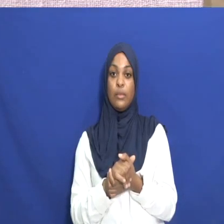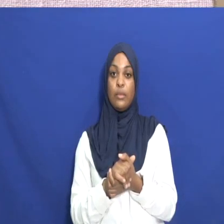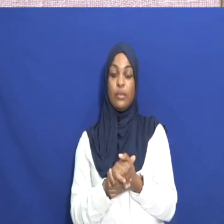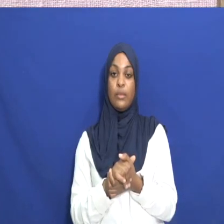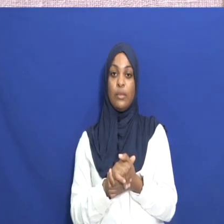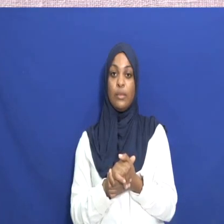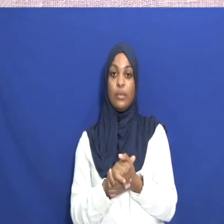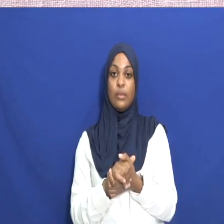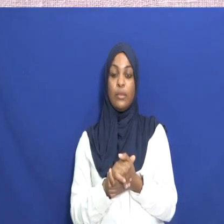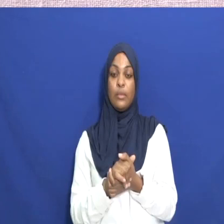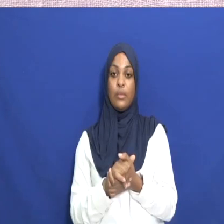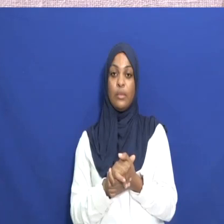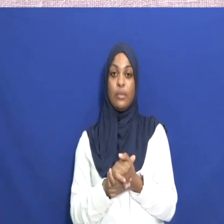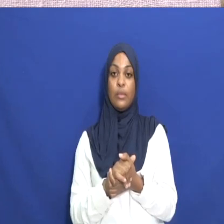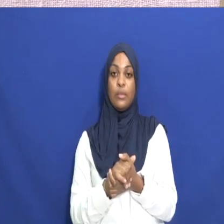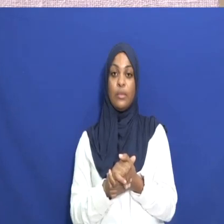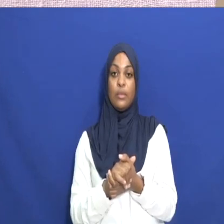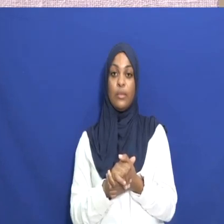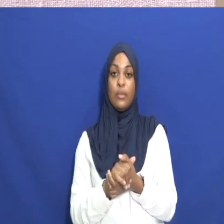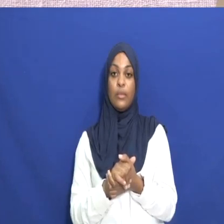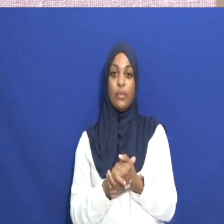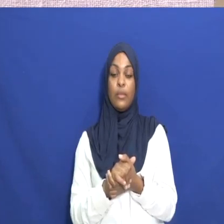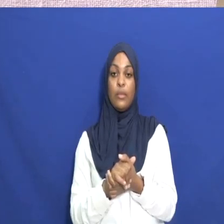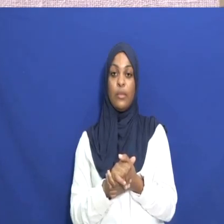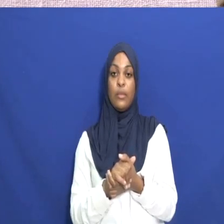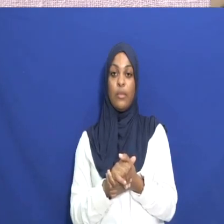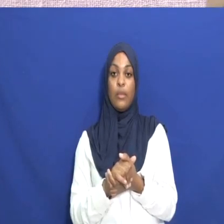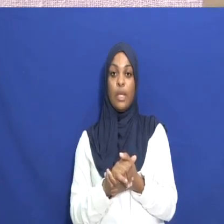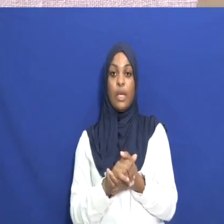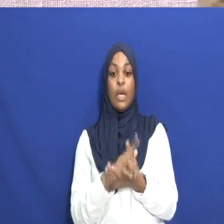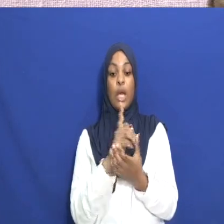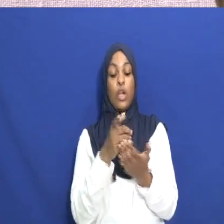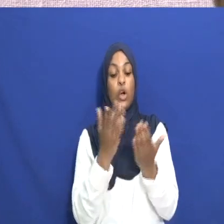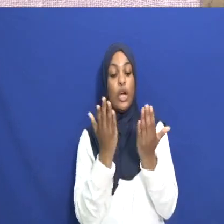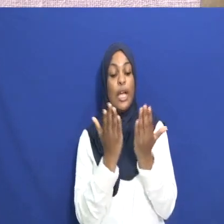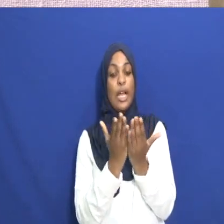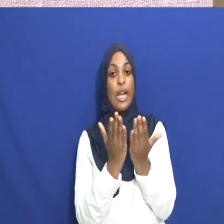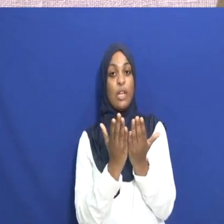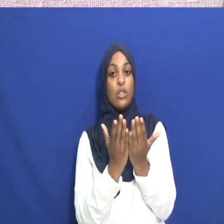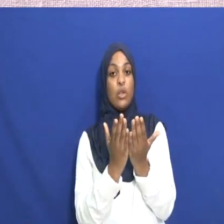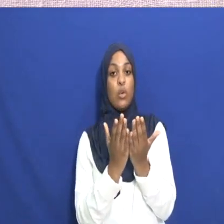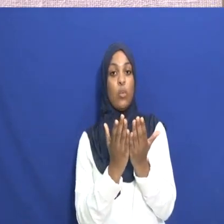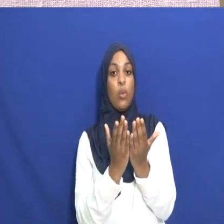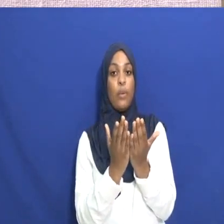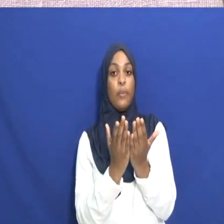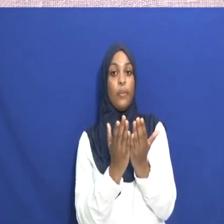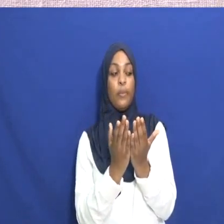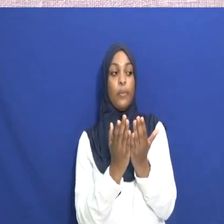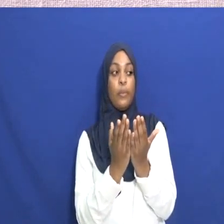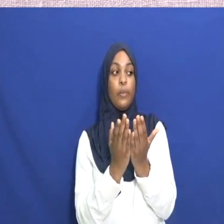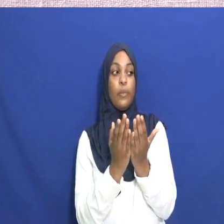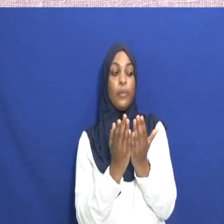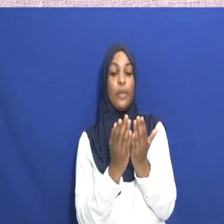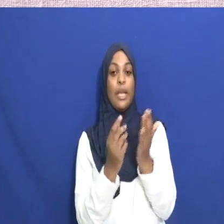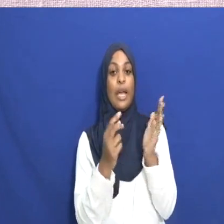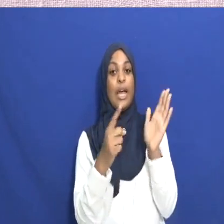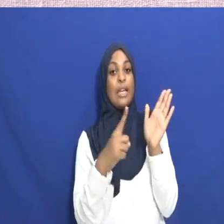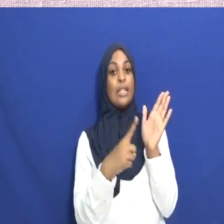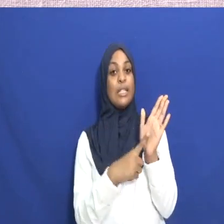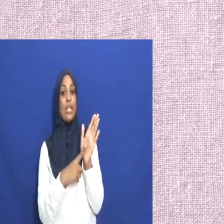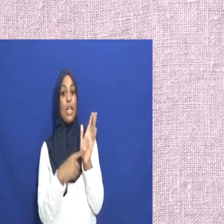It is read as 6 exponent 3 or 6 cube. Good.